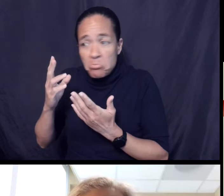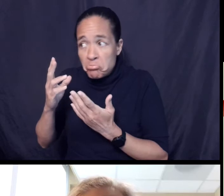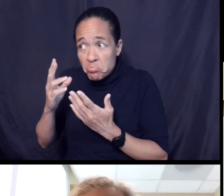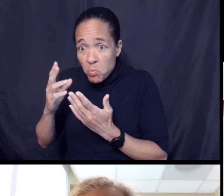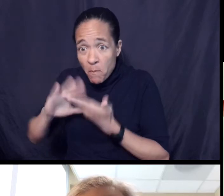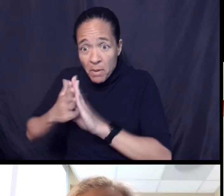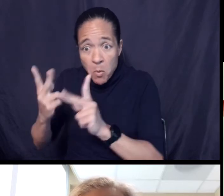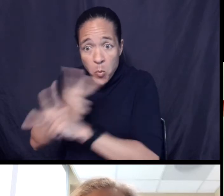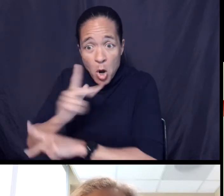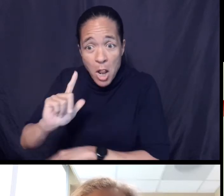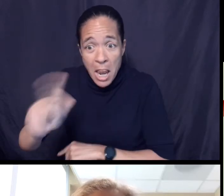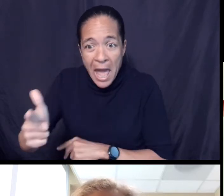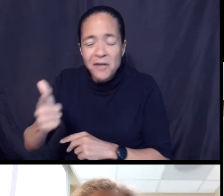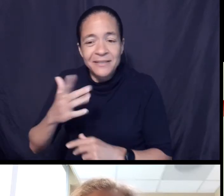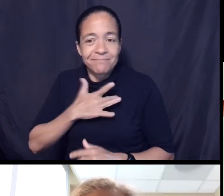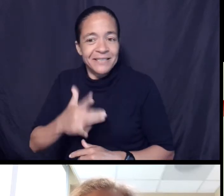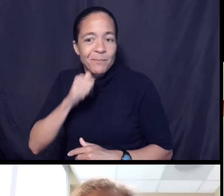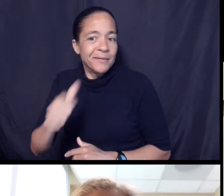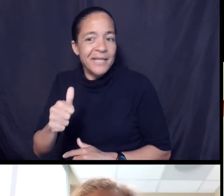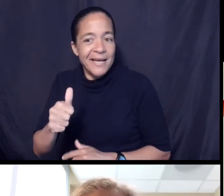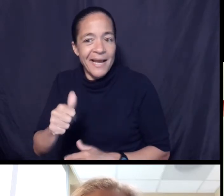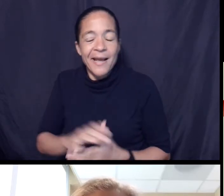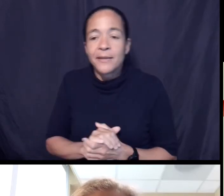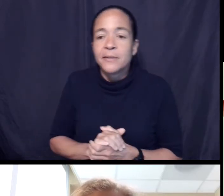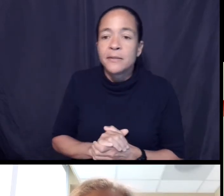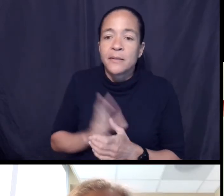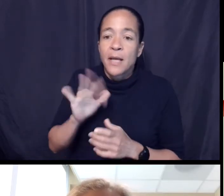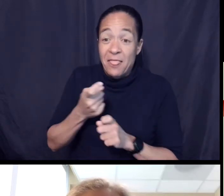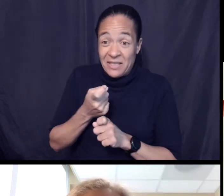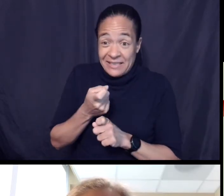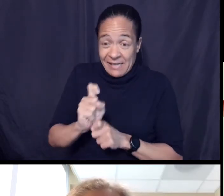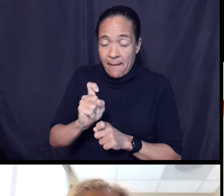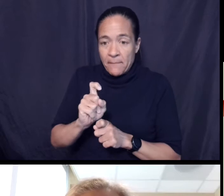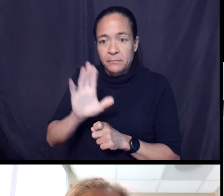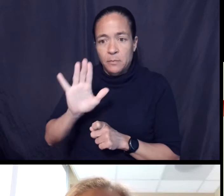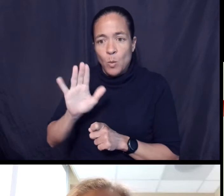progression. So the vision damage that is caused by the